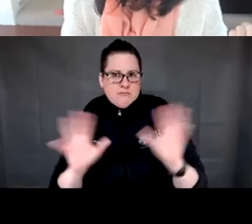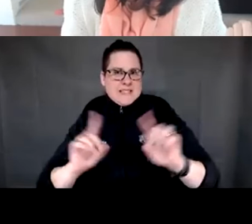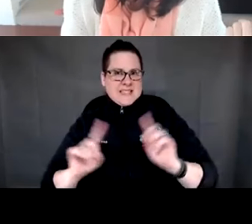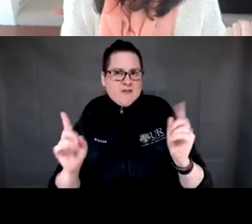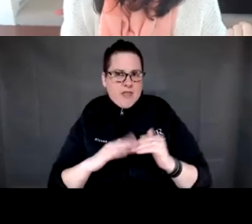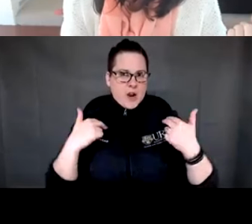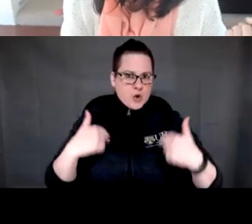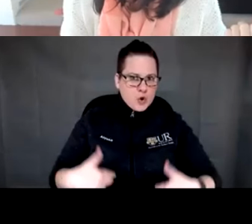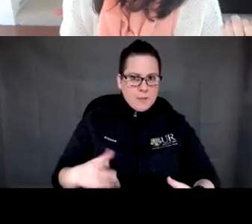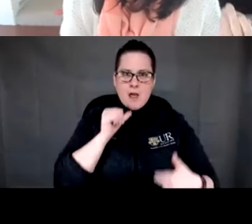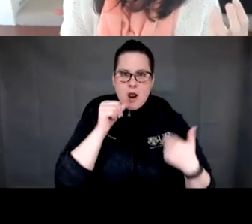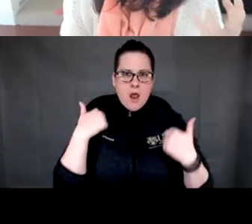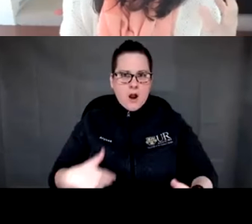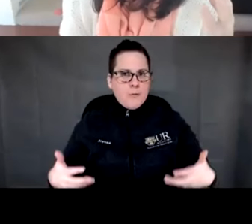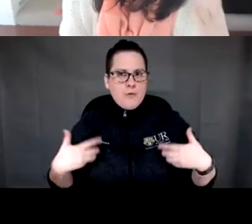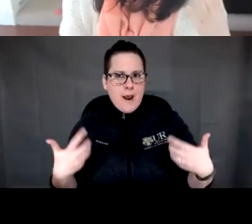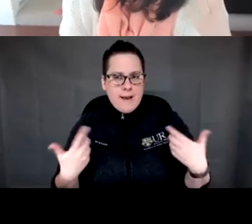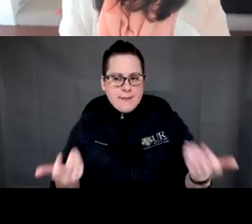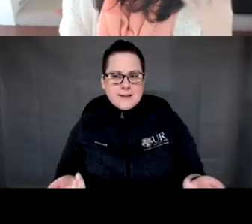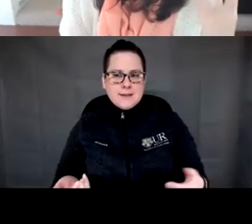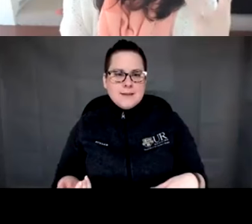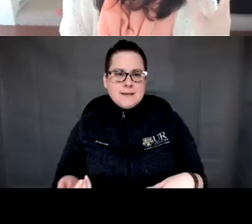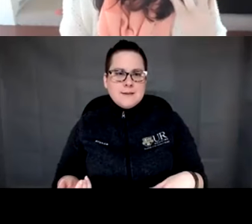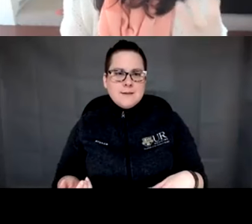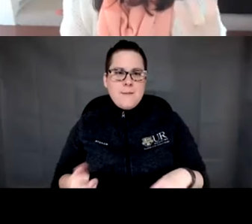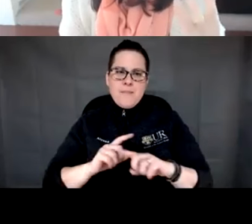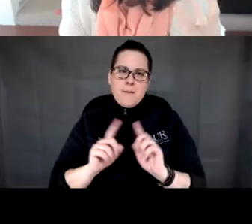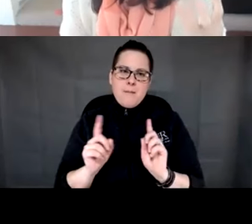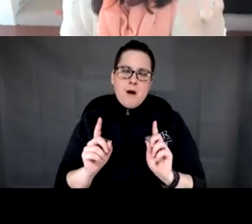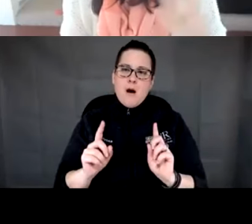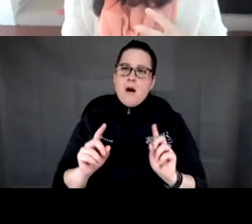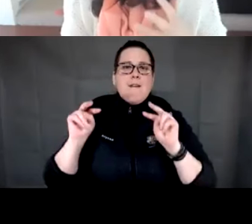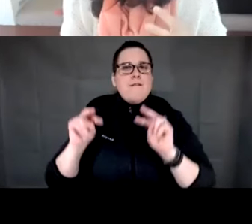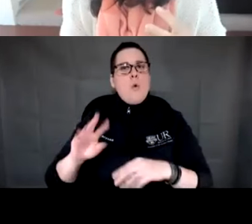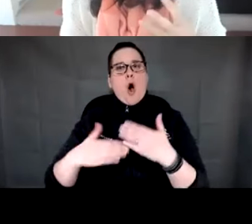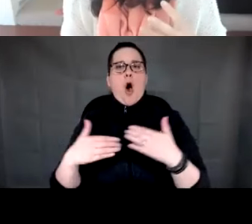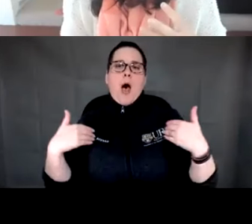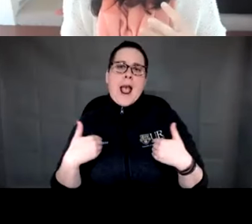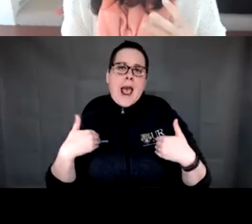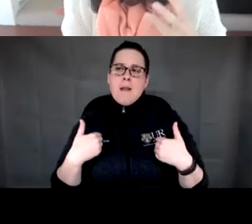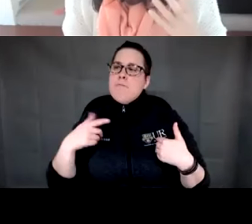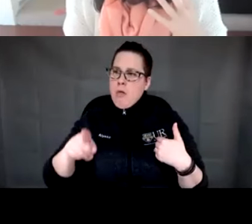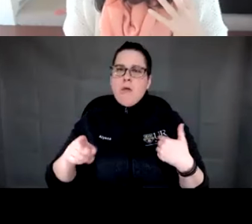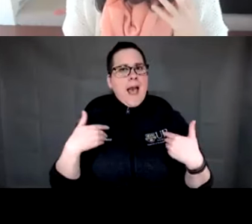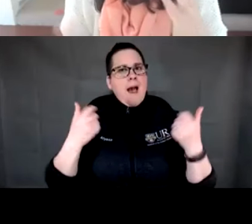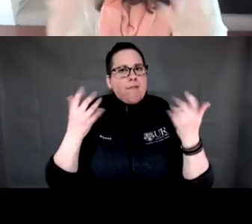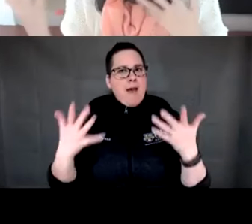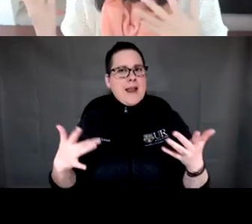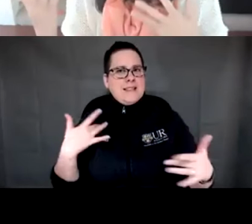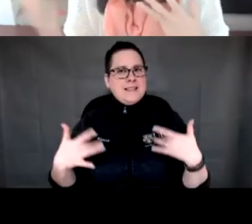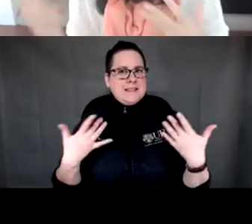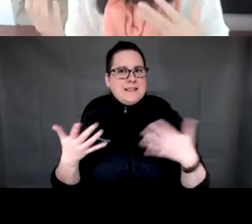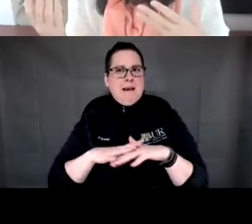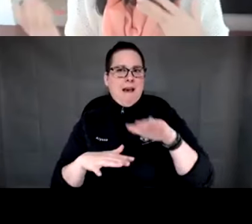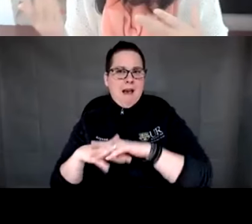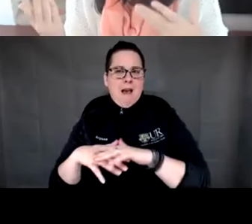human and non-human primates. But I think viewing all animals as being kind of inherently multisensory and in the business